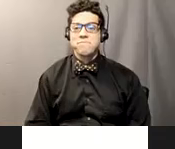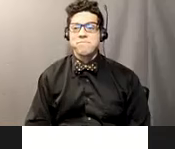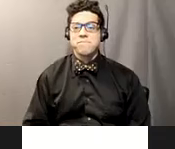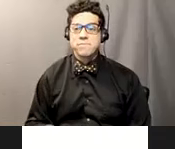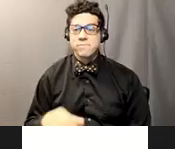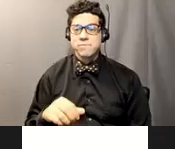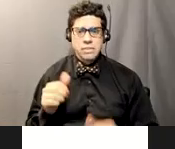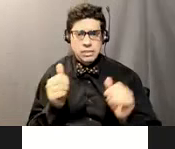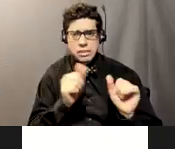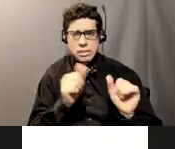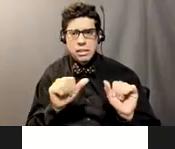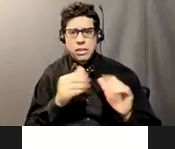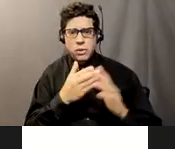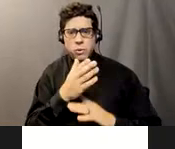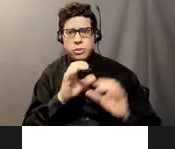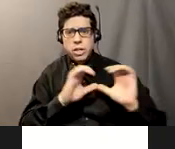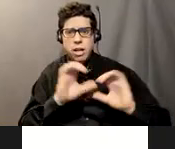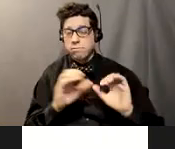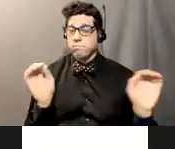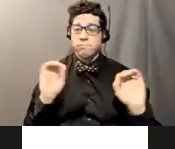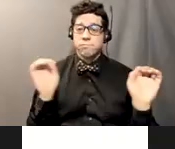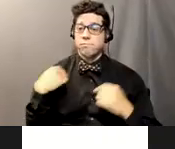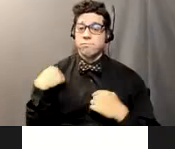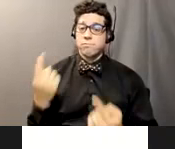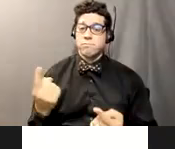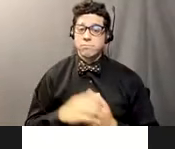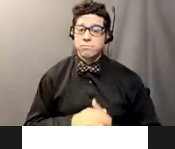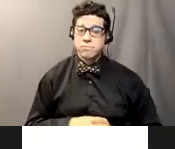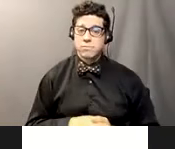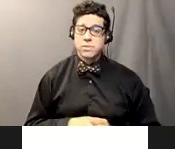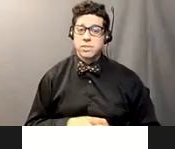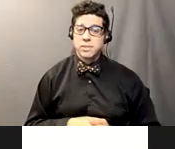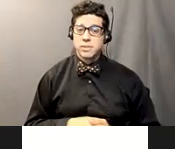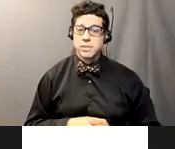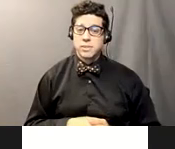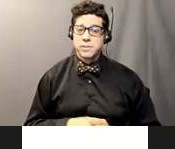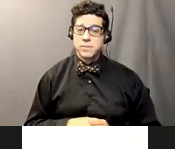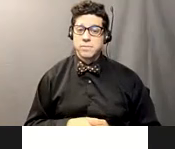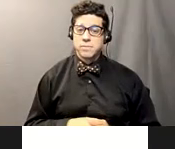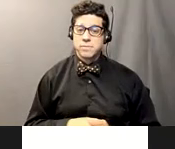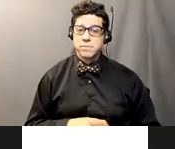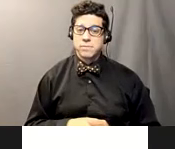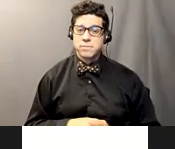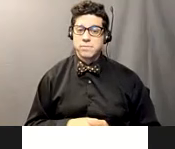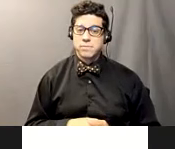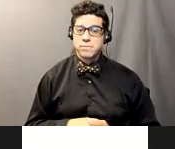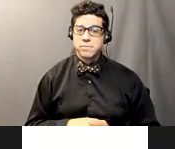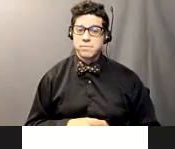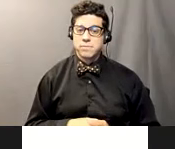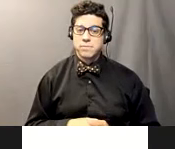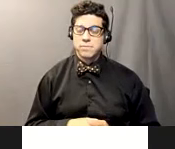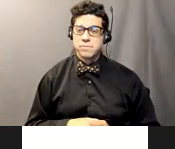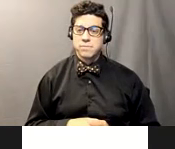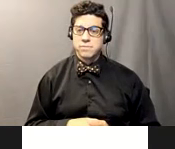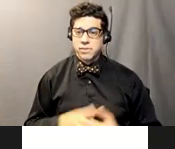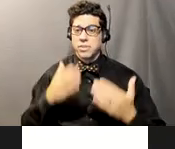Rebecca, did anything come in on chat? Nothing so far. Lots of just thank yous and support